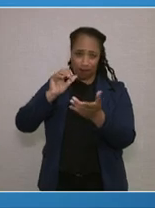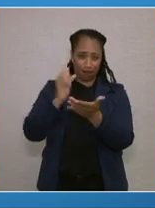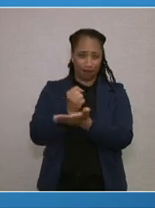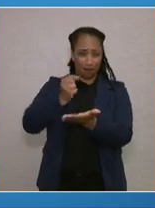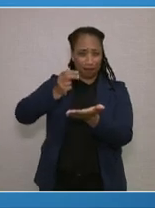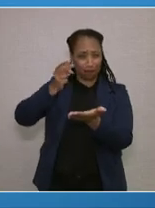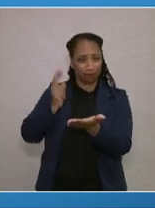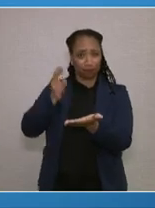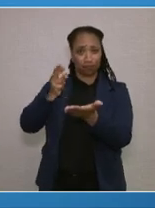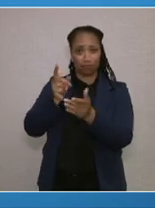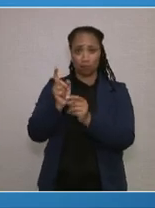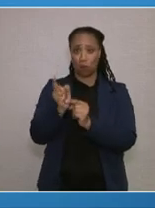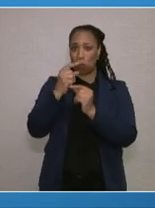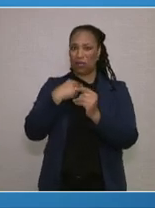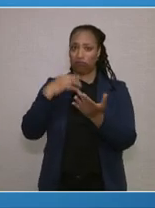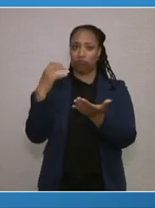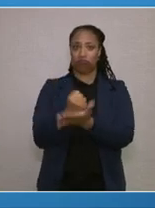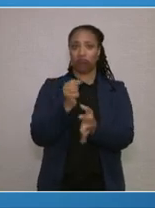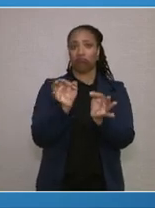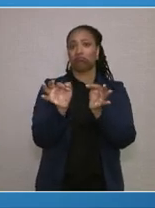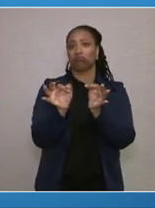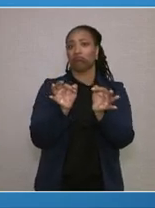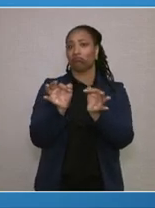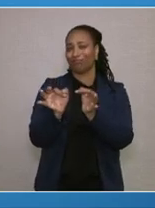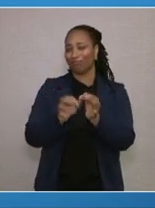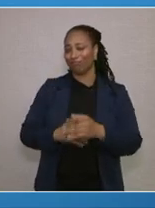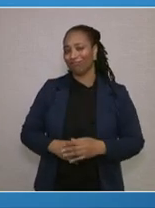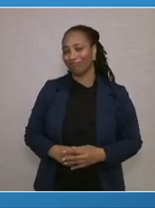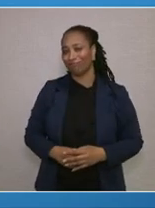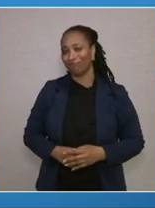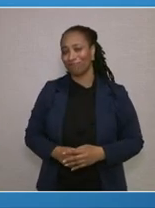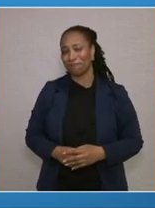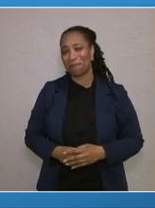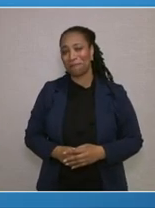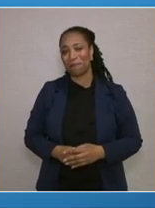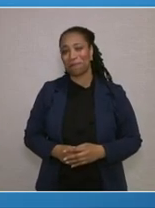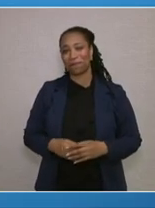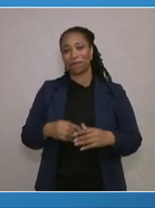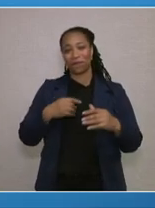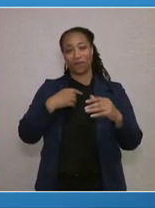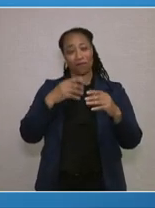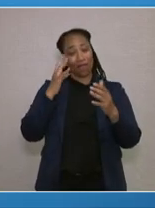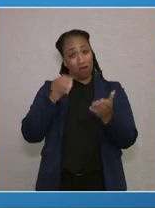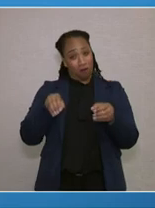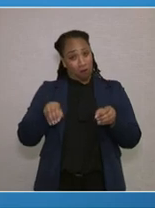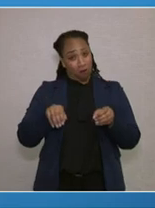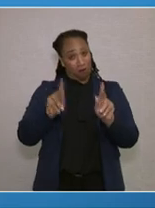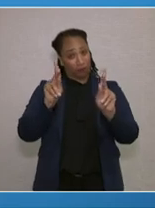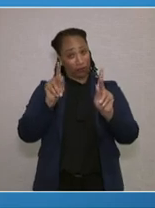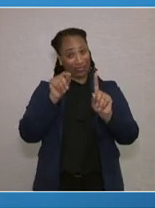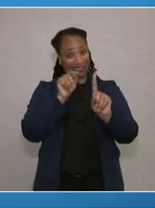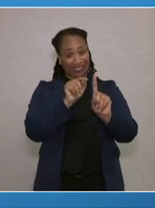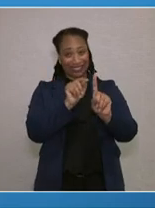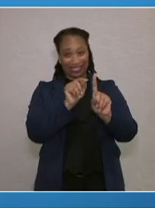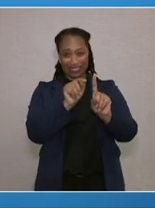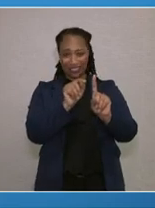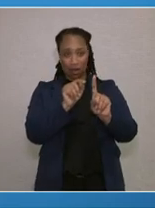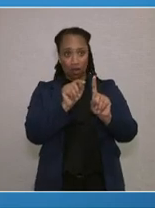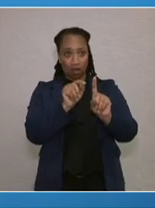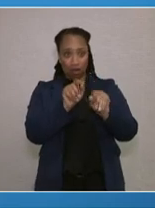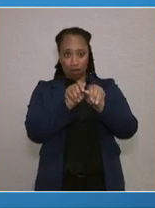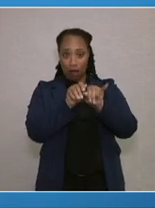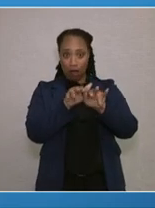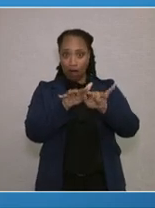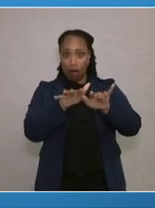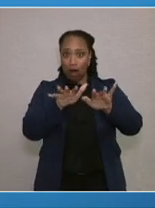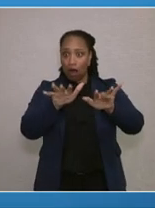this: sometimes a window of opportunity opens, and we don't know how